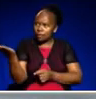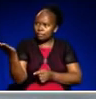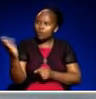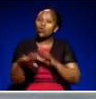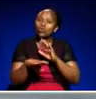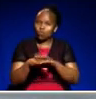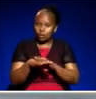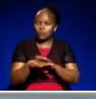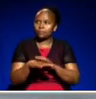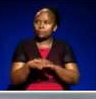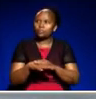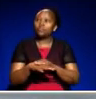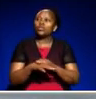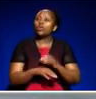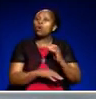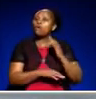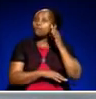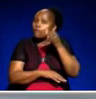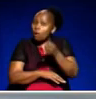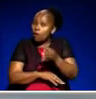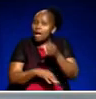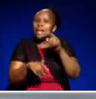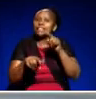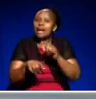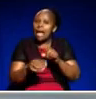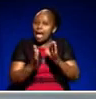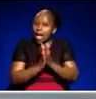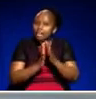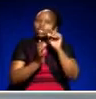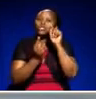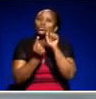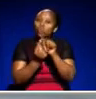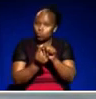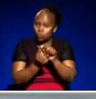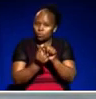Good. Forward and to. So, Lana,